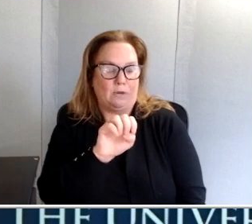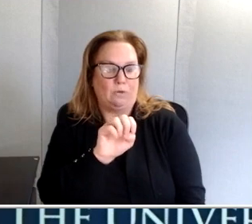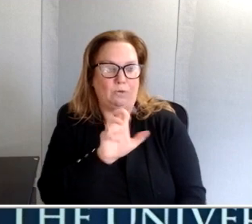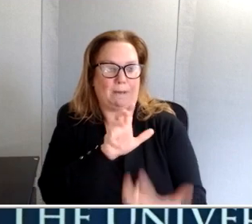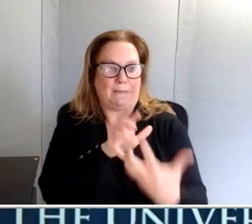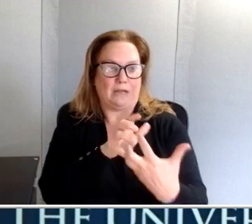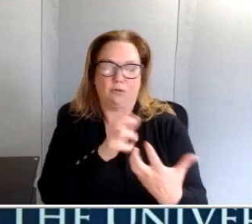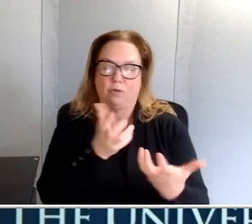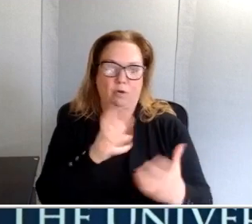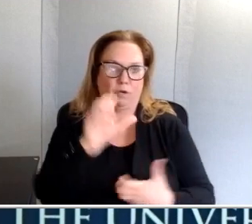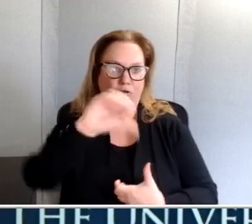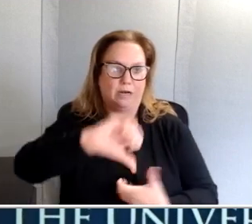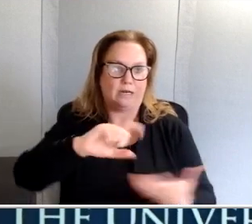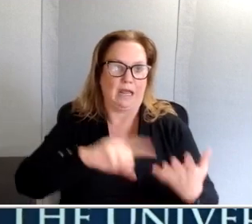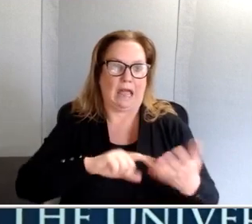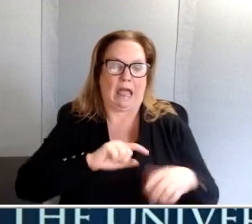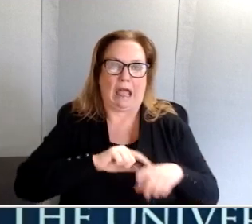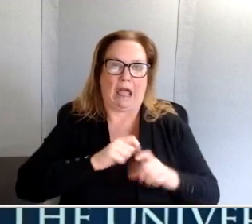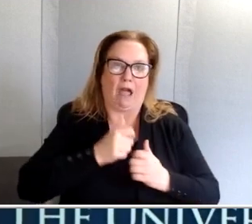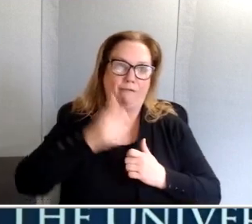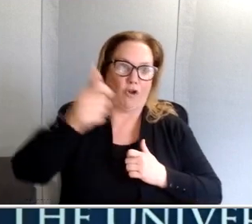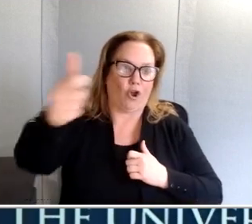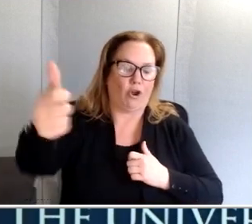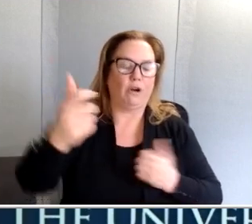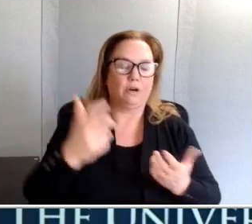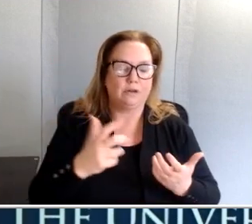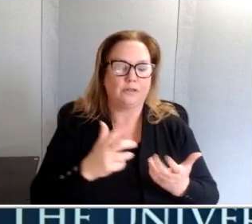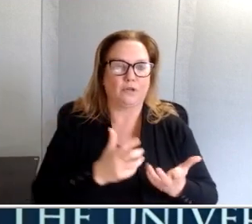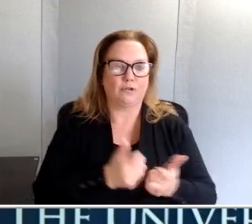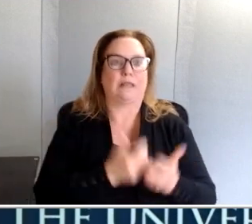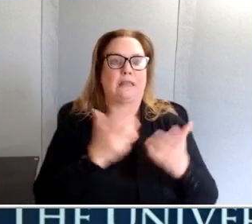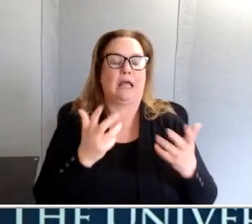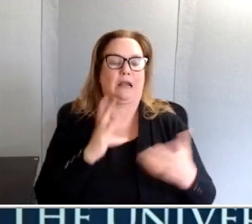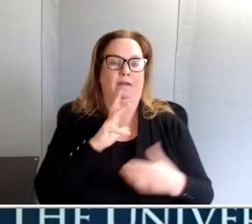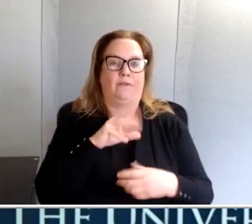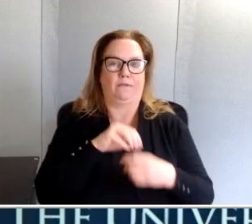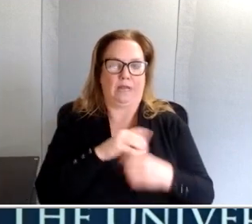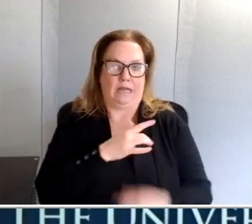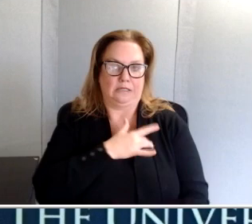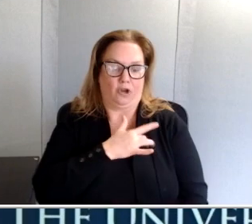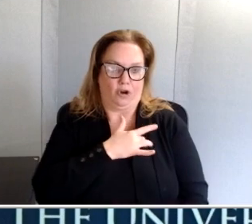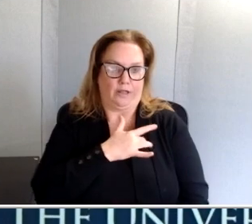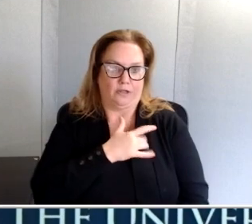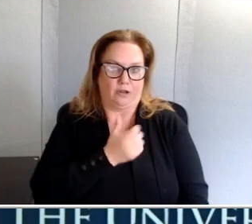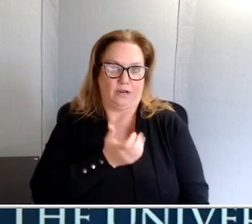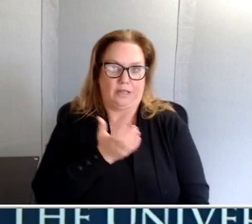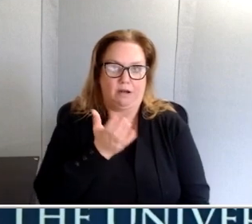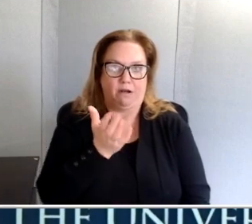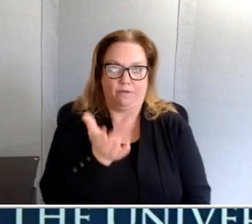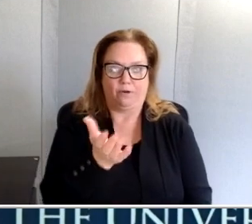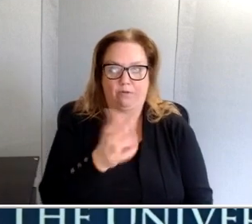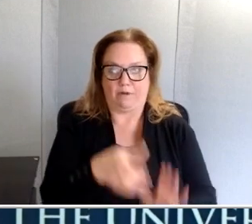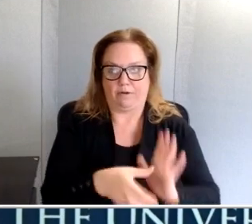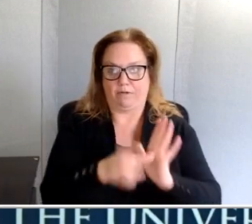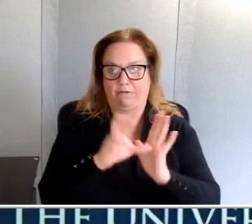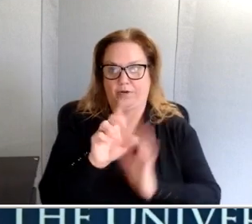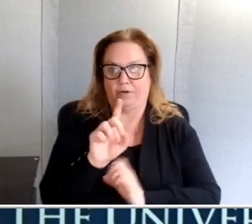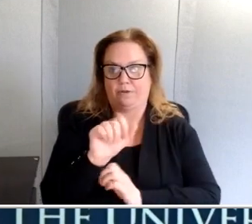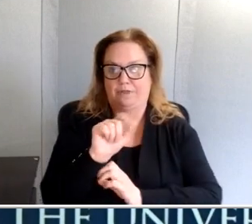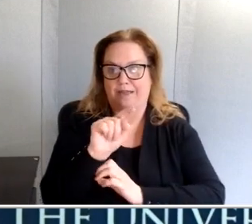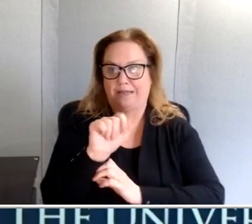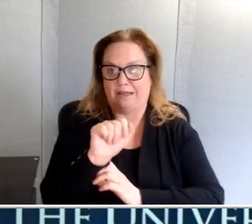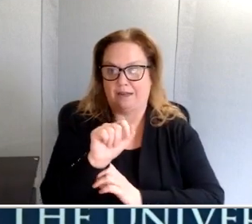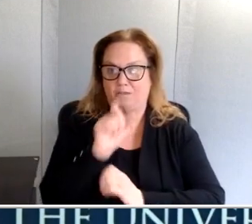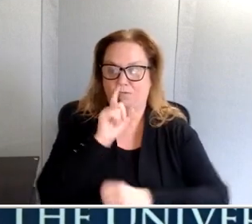How far is that heart? There's a lot of different aspects that come to. And so as a cardiologist, I'll get that offer and we'll have to review that data, in real